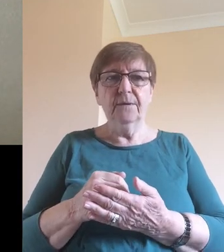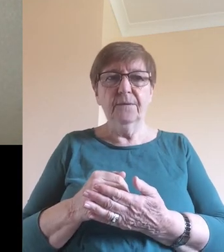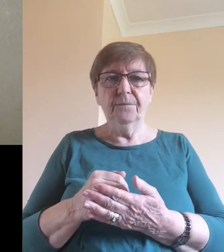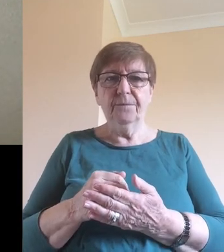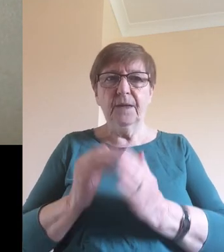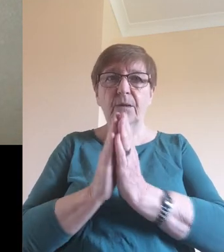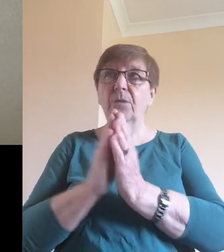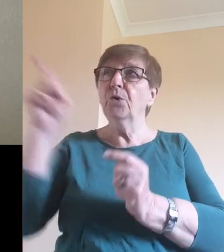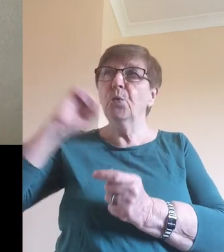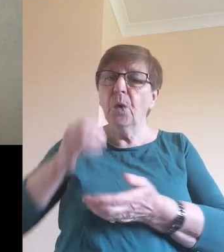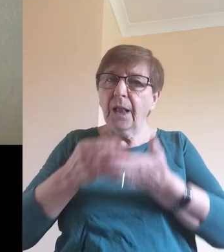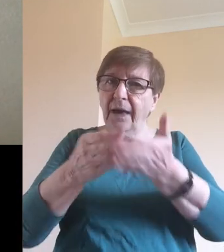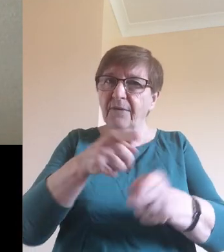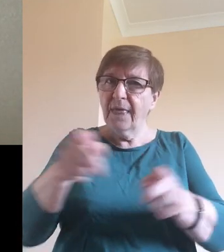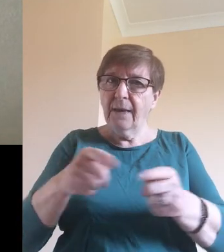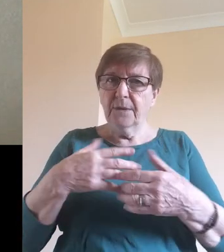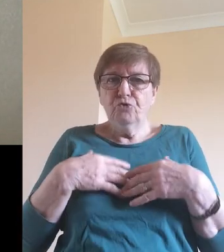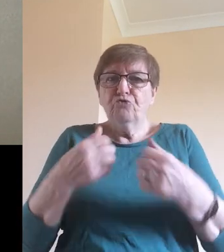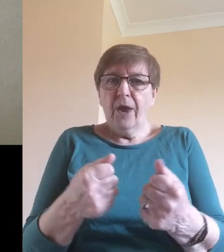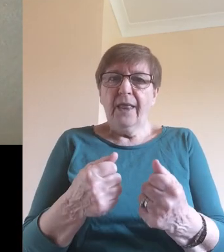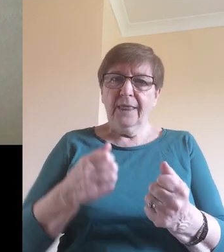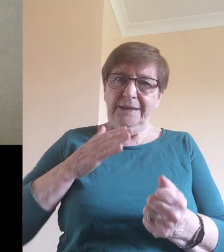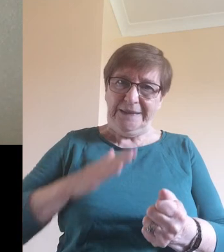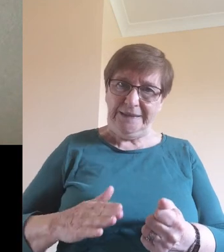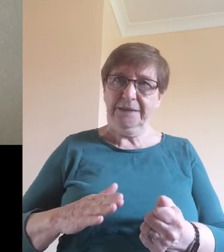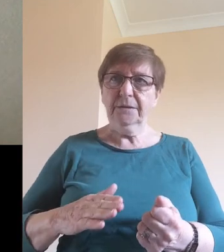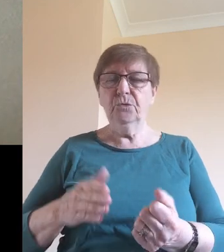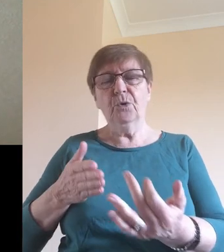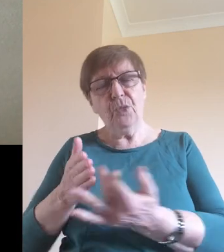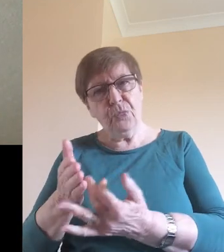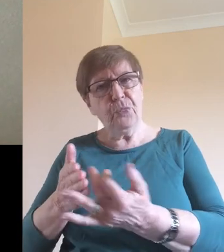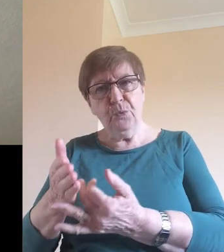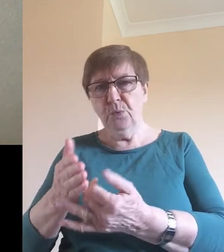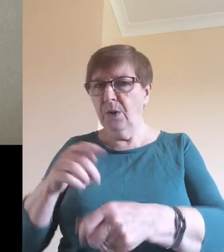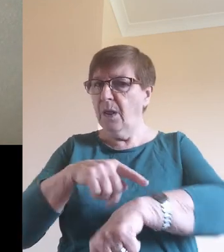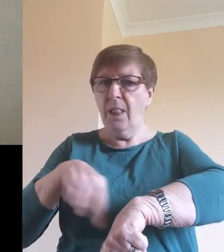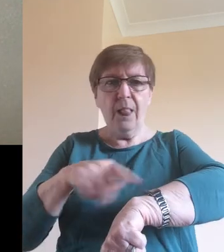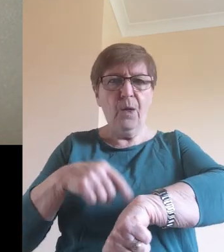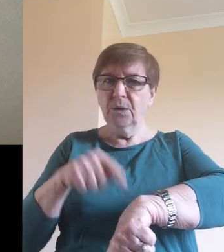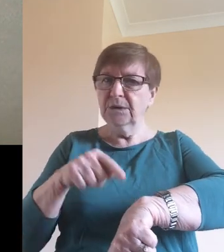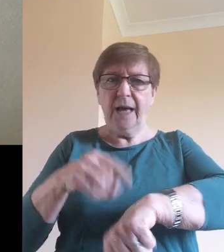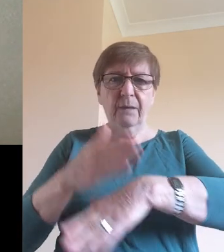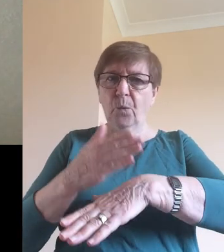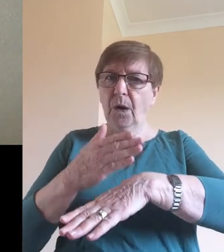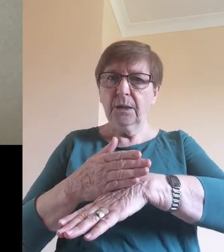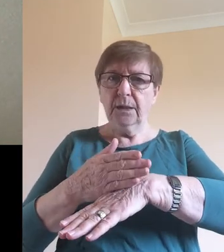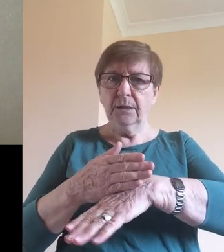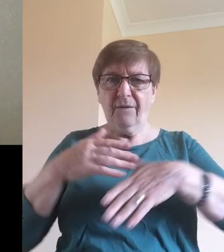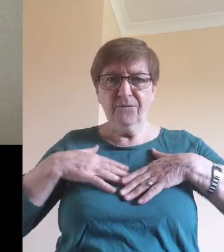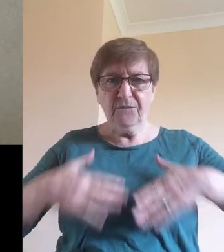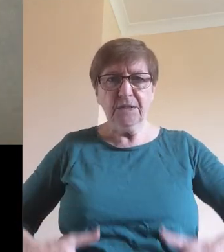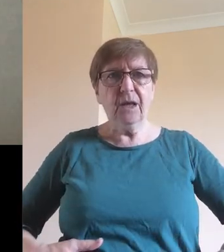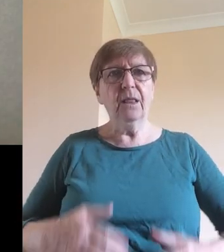I pray you give them the strength they need to get through their long shifts, physical